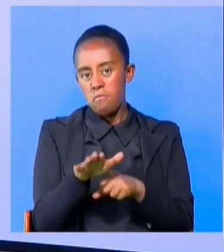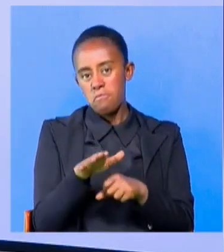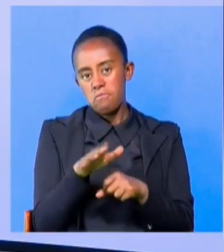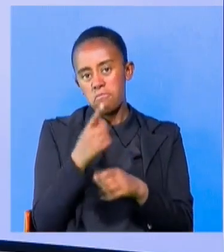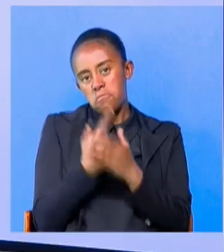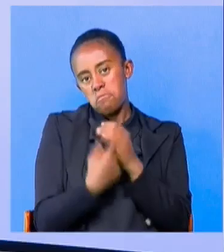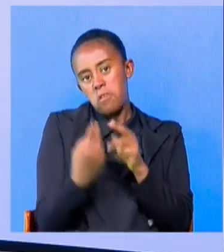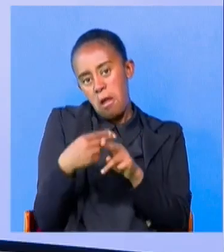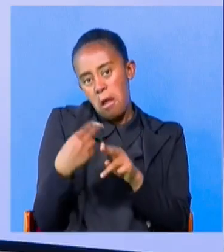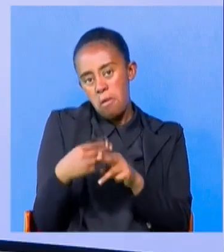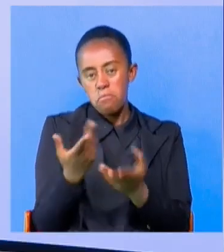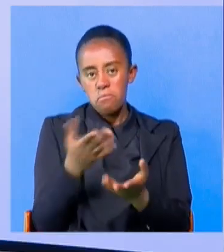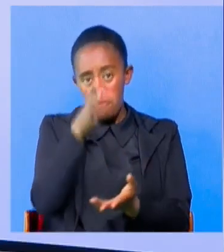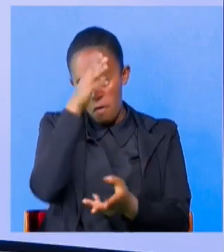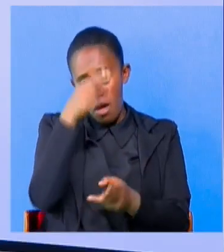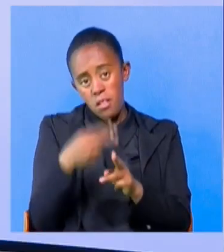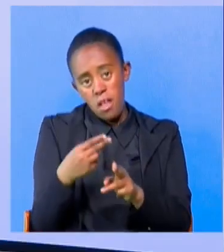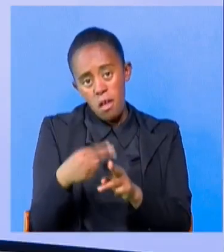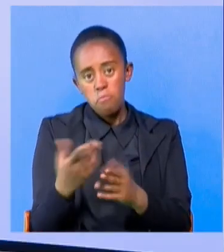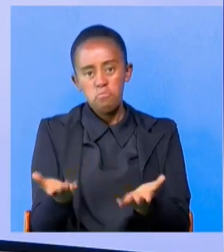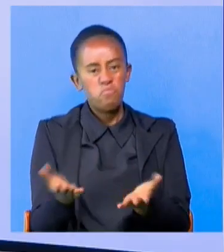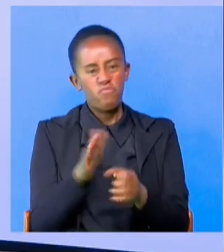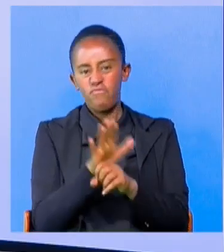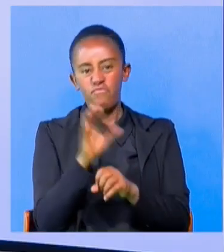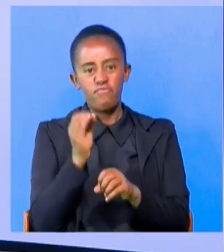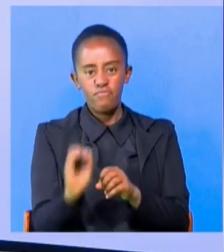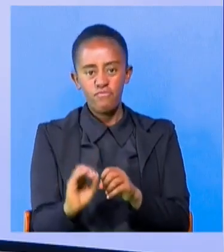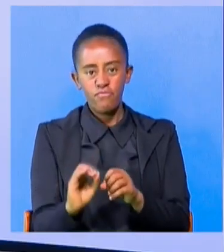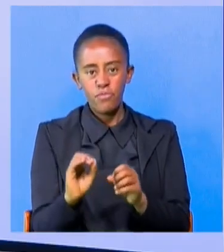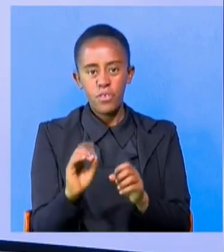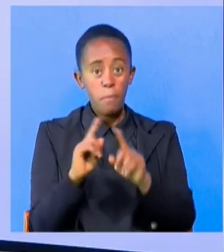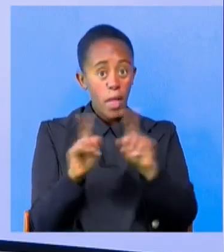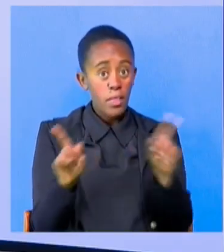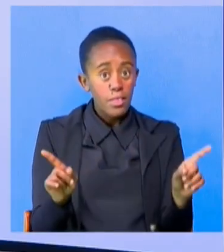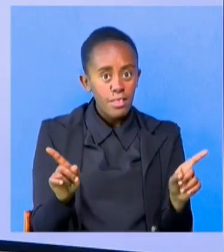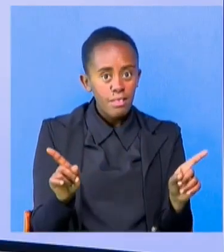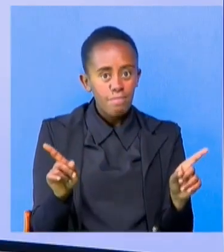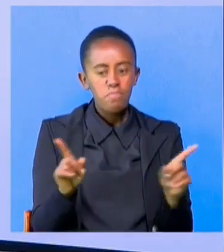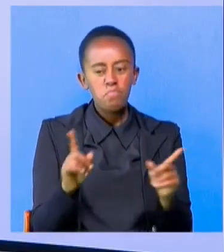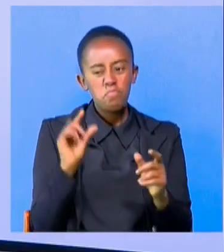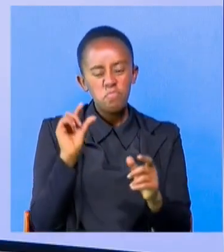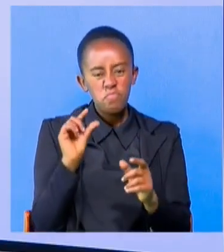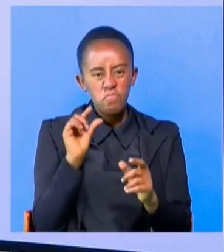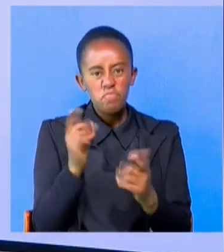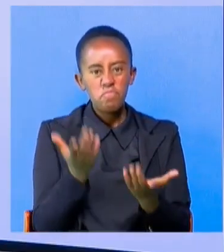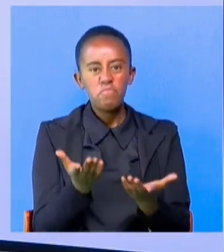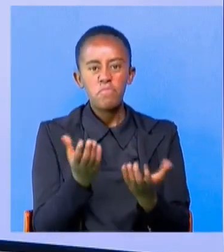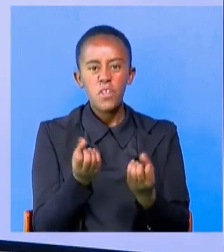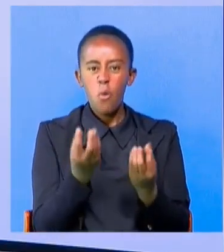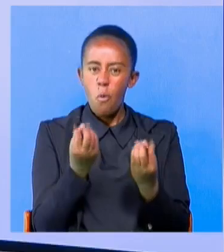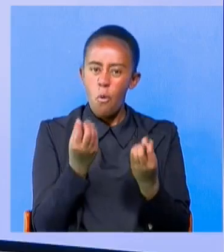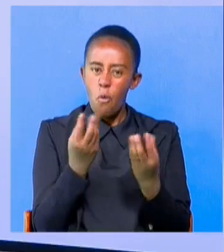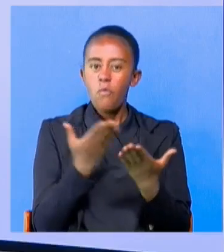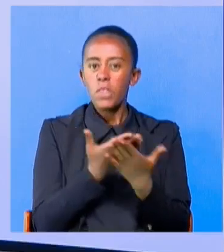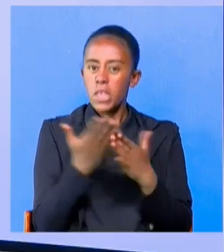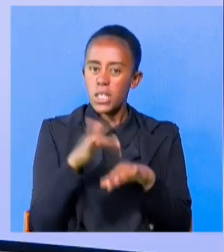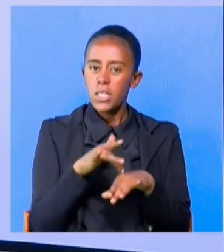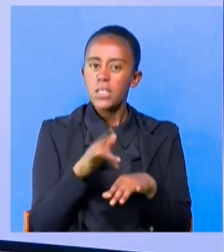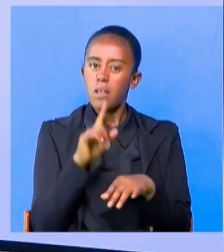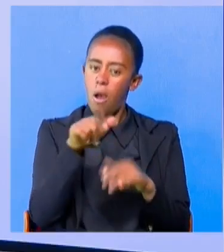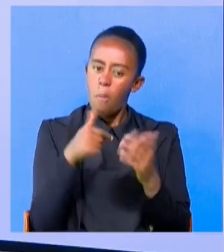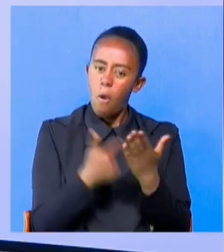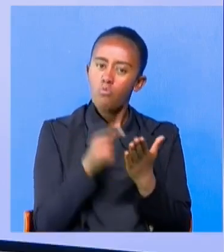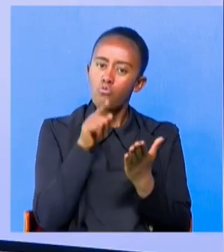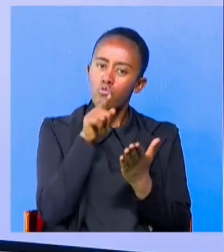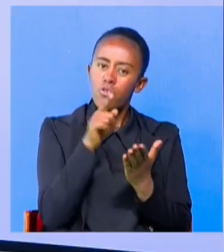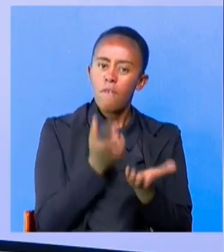only your names or your father names and something, but at least you have to mention a lot of things about